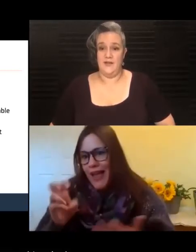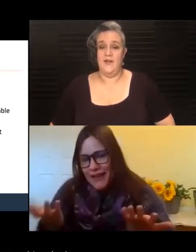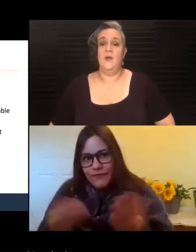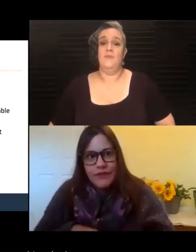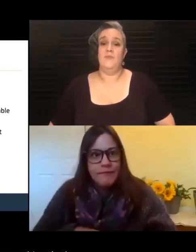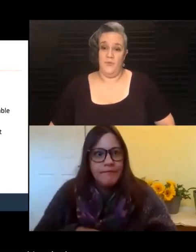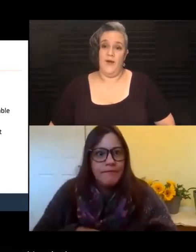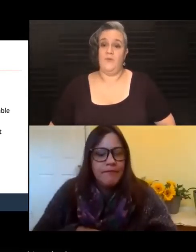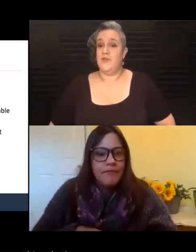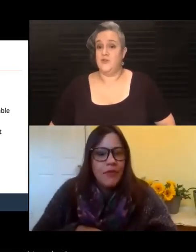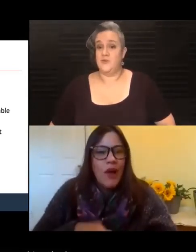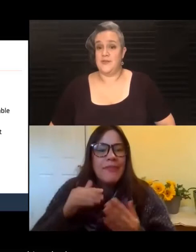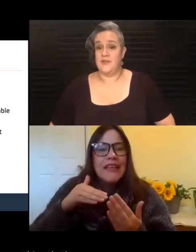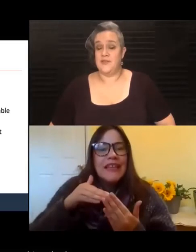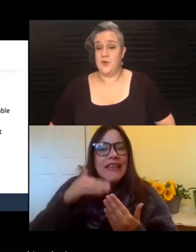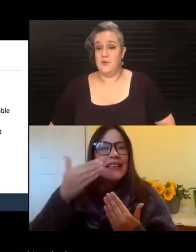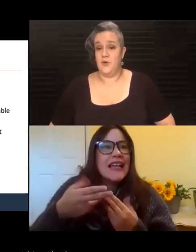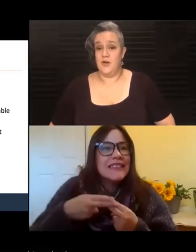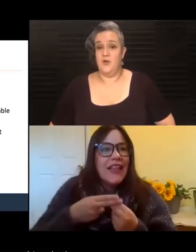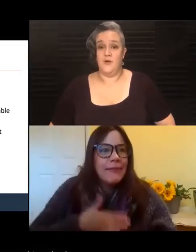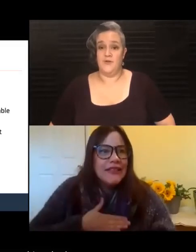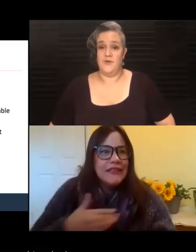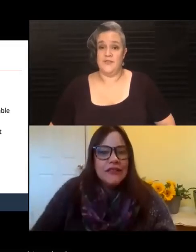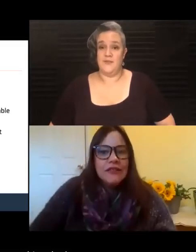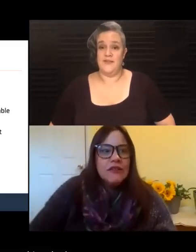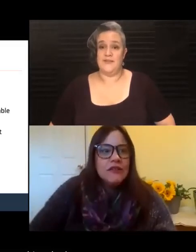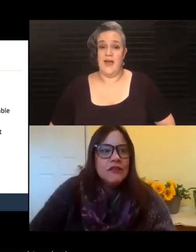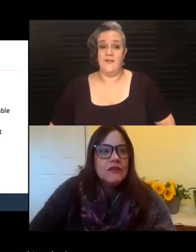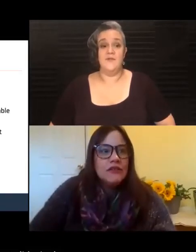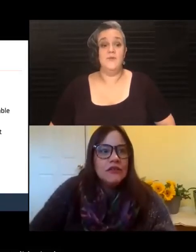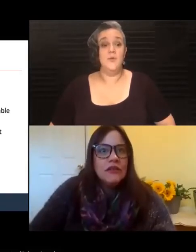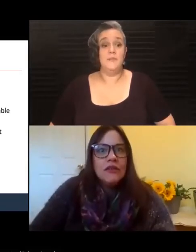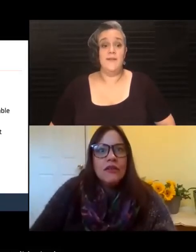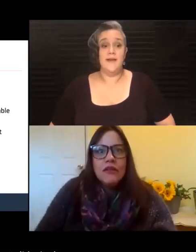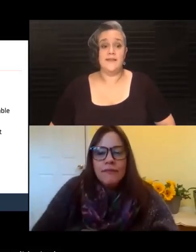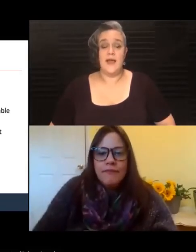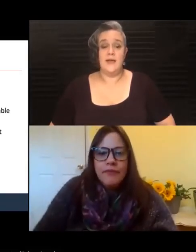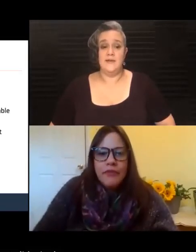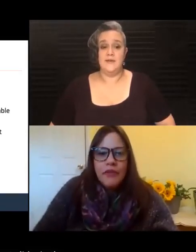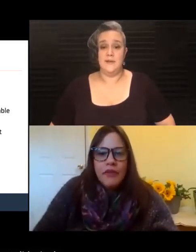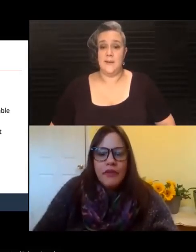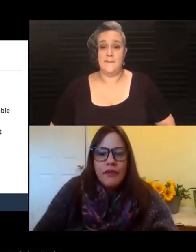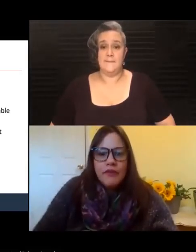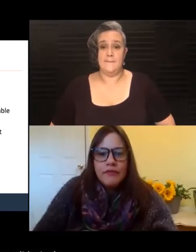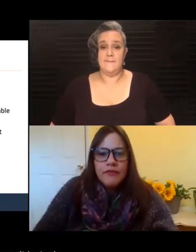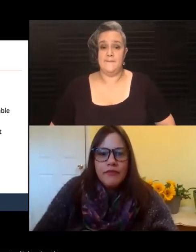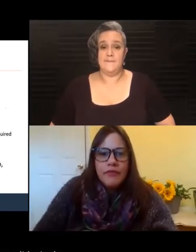well, whether you're doing something that's pre-recorded or if you're doing something that's live. If you wouldn't mind the next slide.